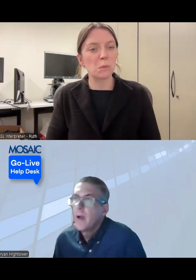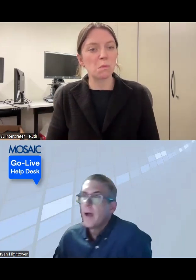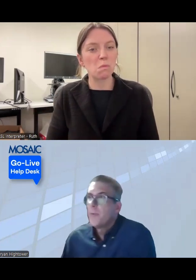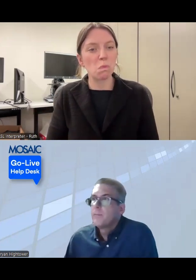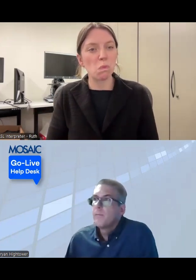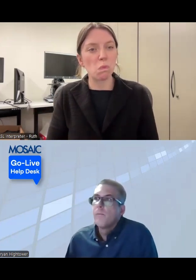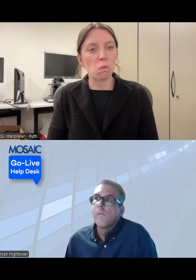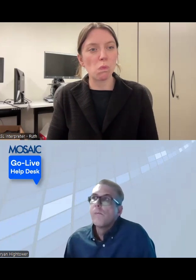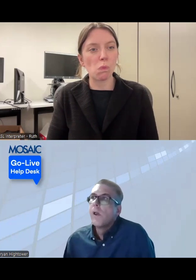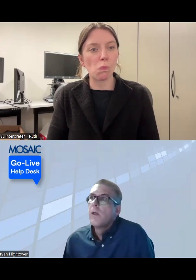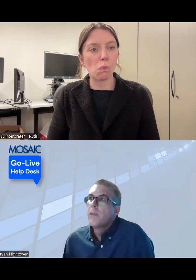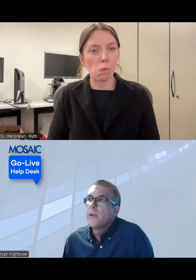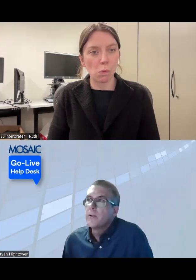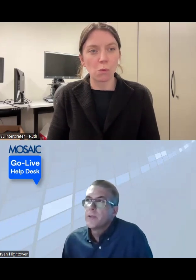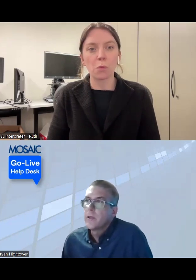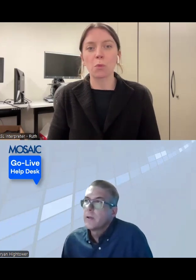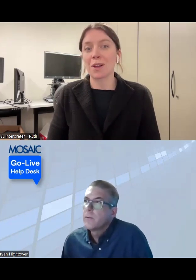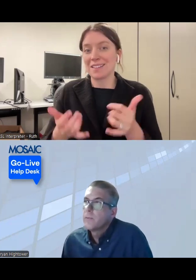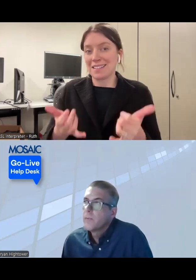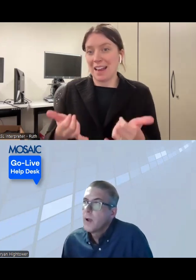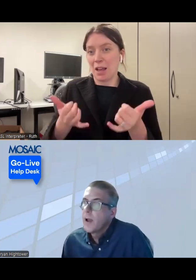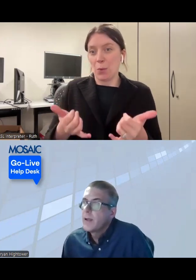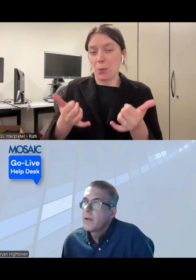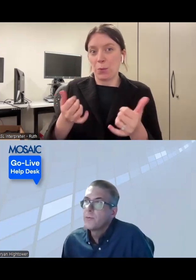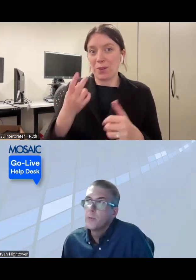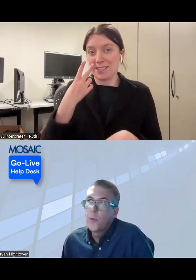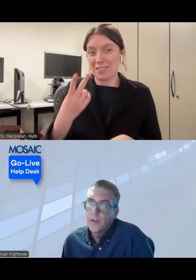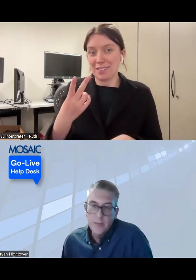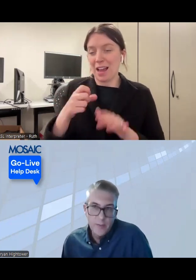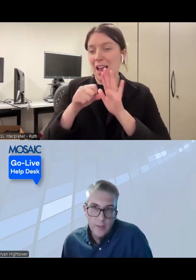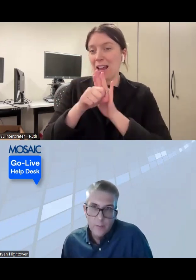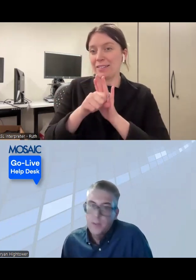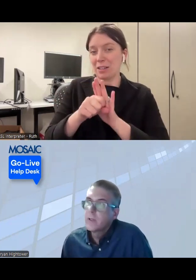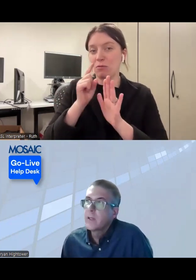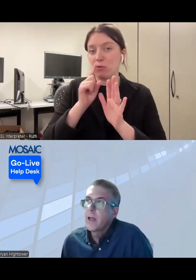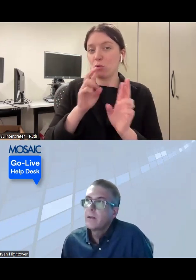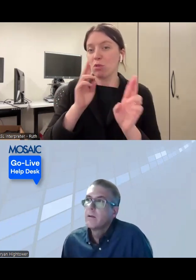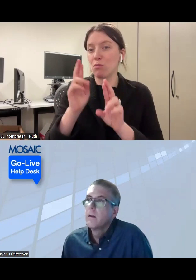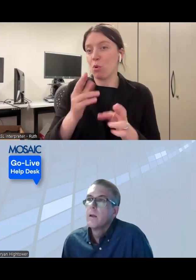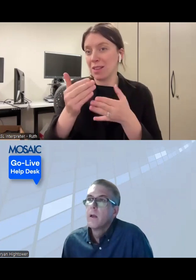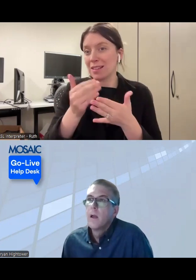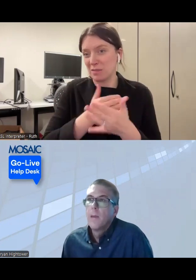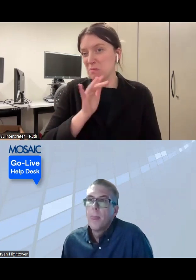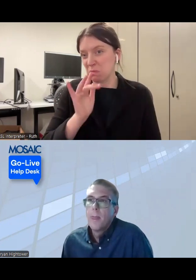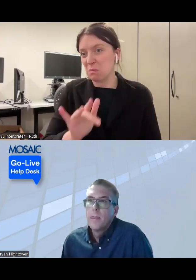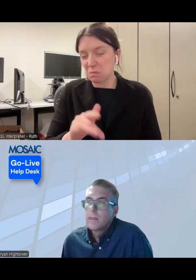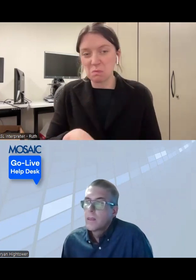the top, there's a icon for report listing. I'm going to click that.